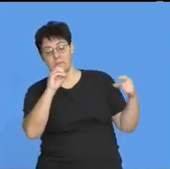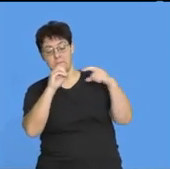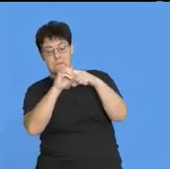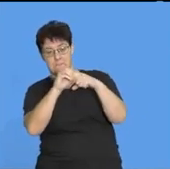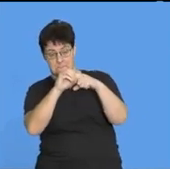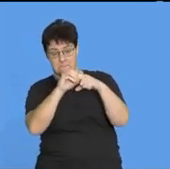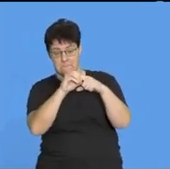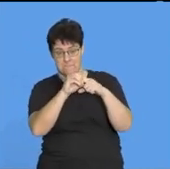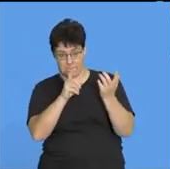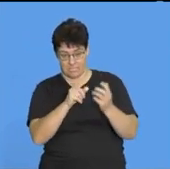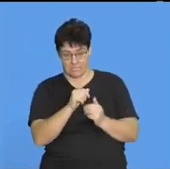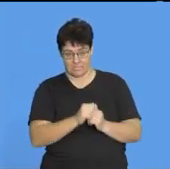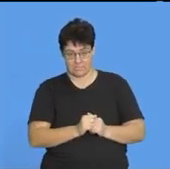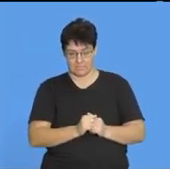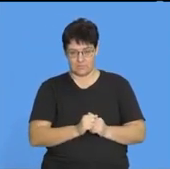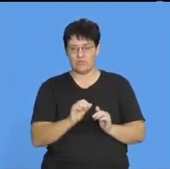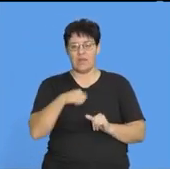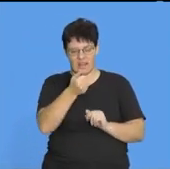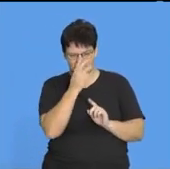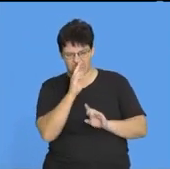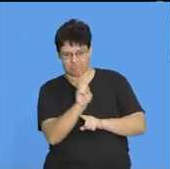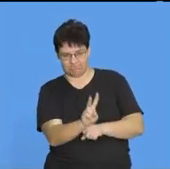that in our next slide.